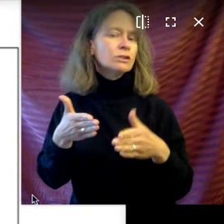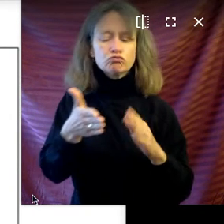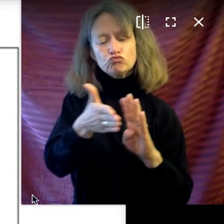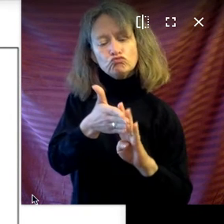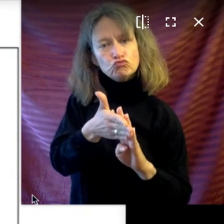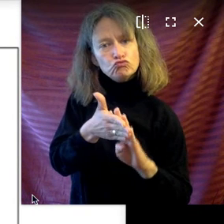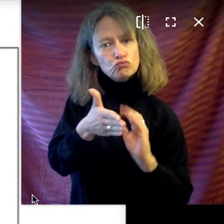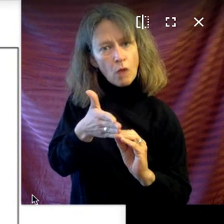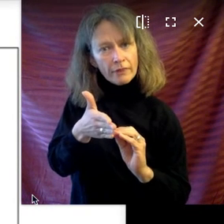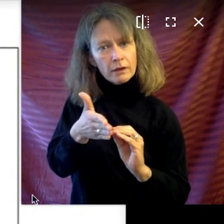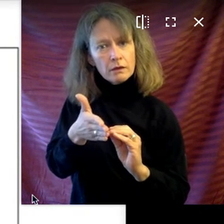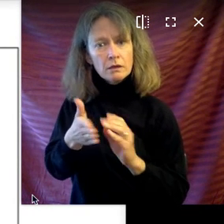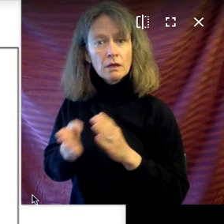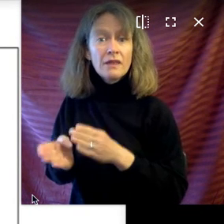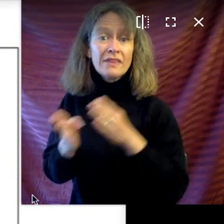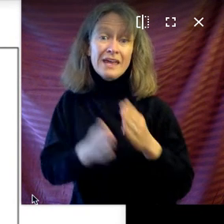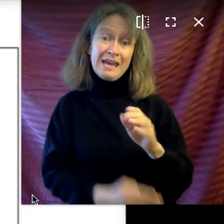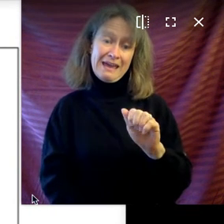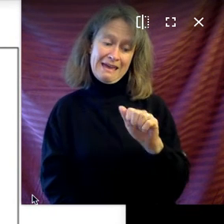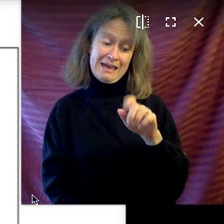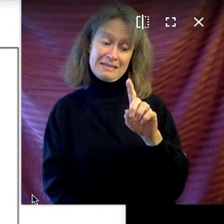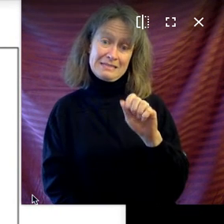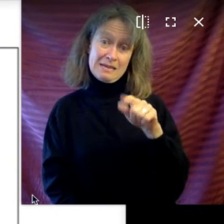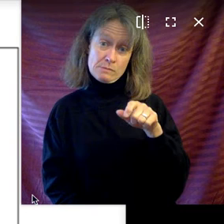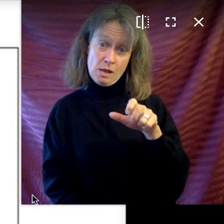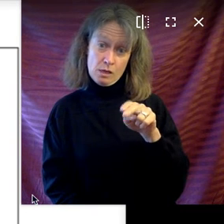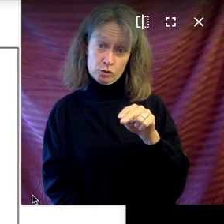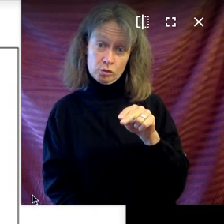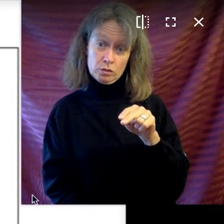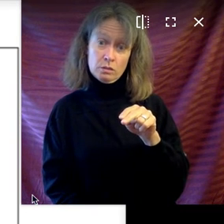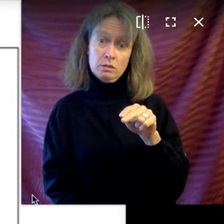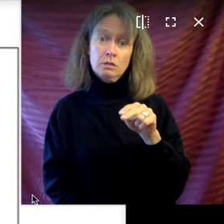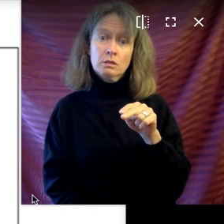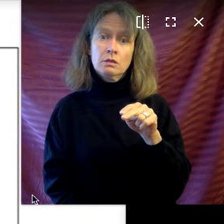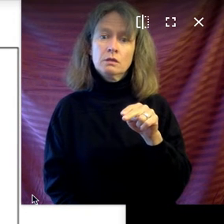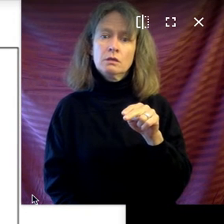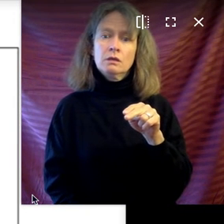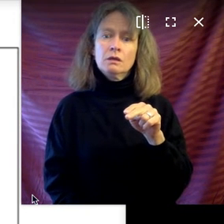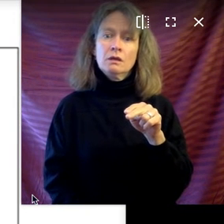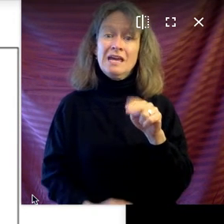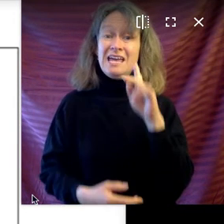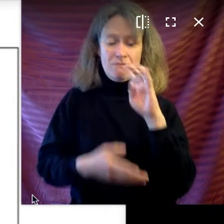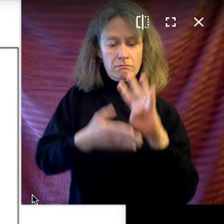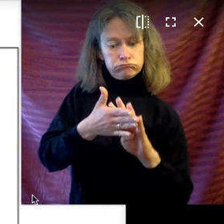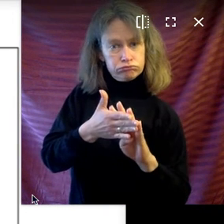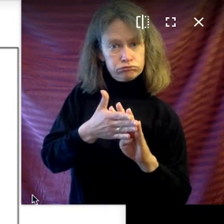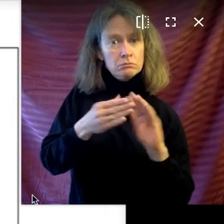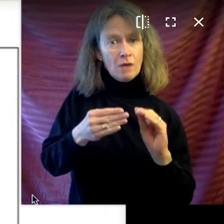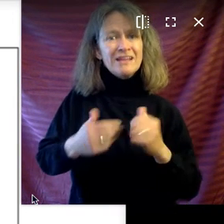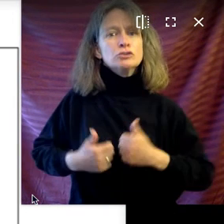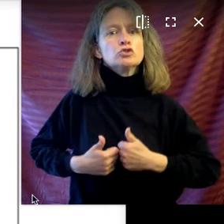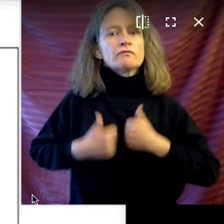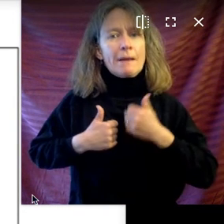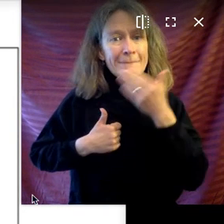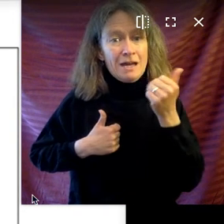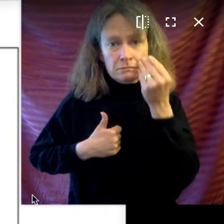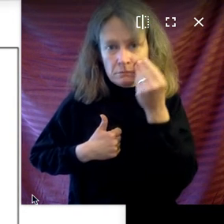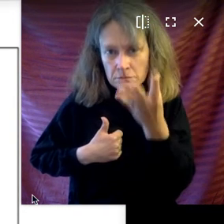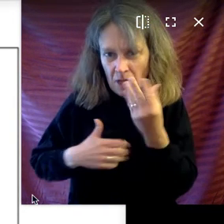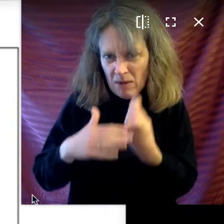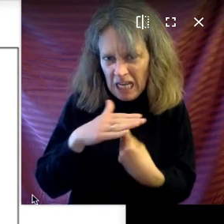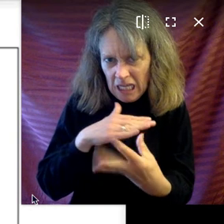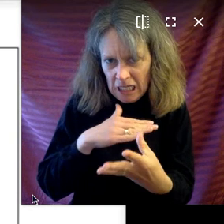survive better. And as just a hint, that word survive should